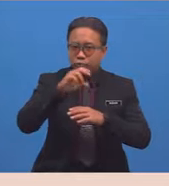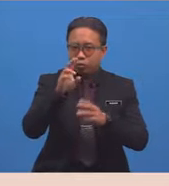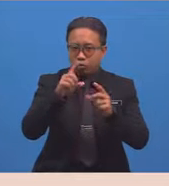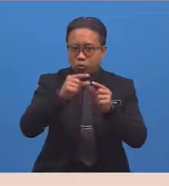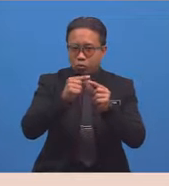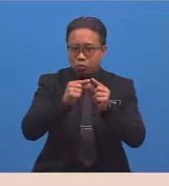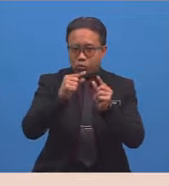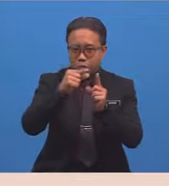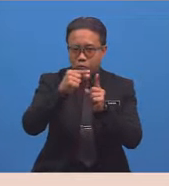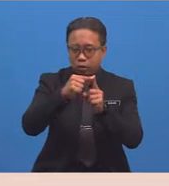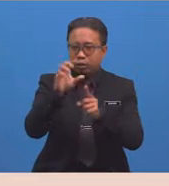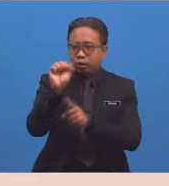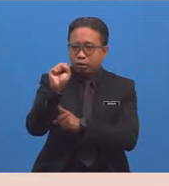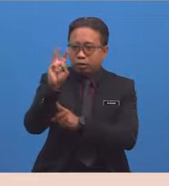swims,